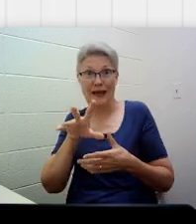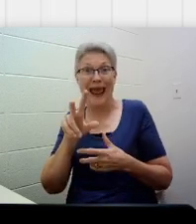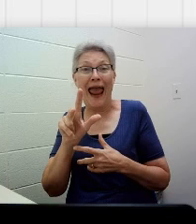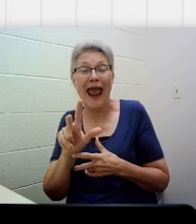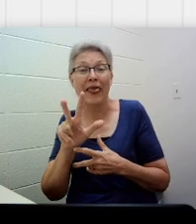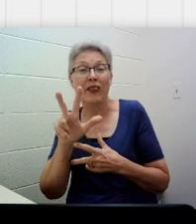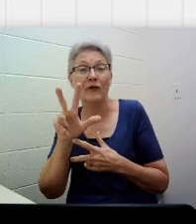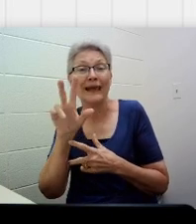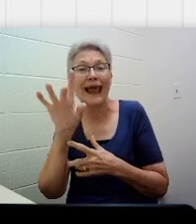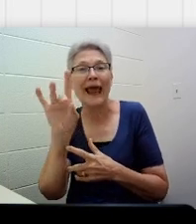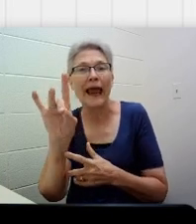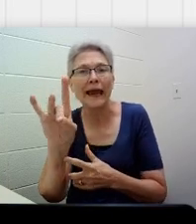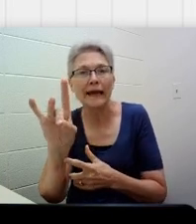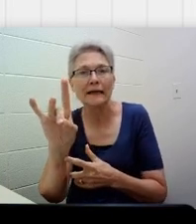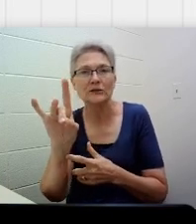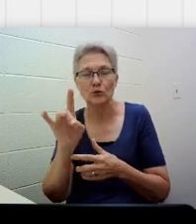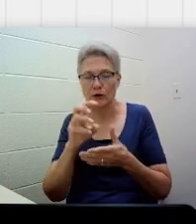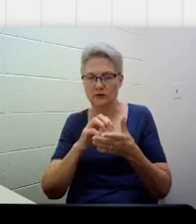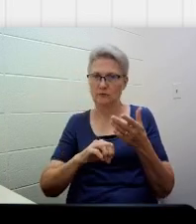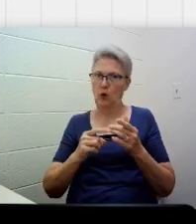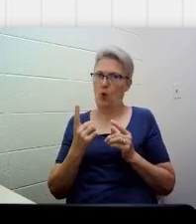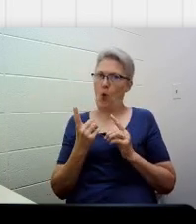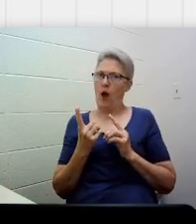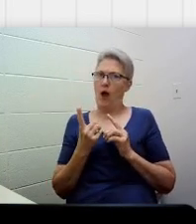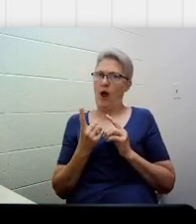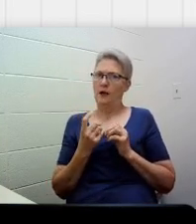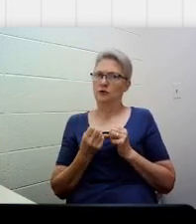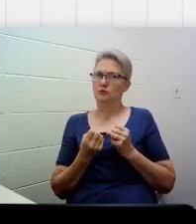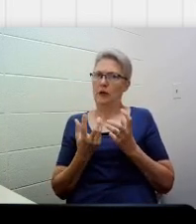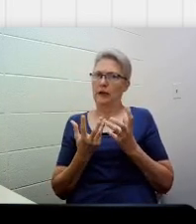So I took away 1 too many.